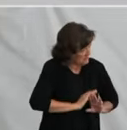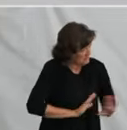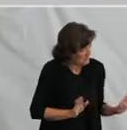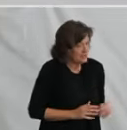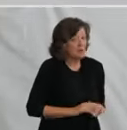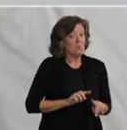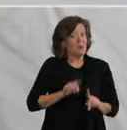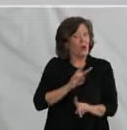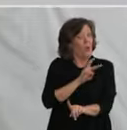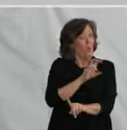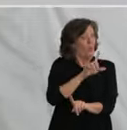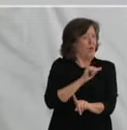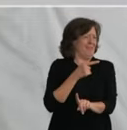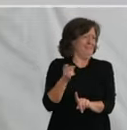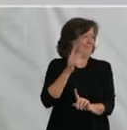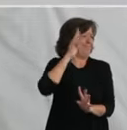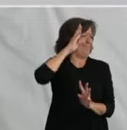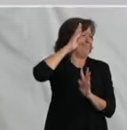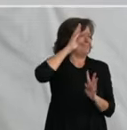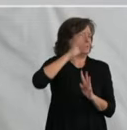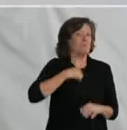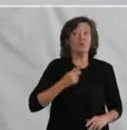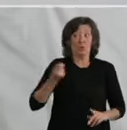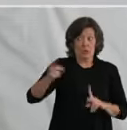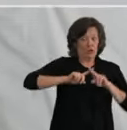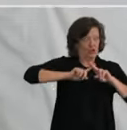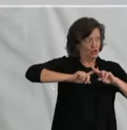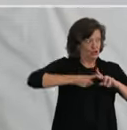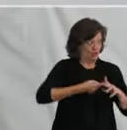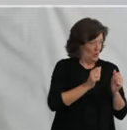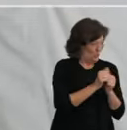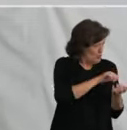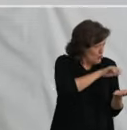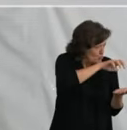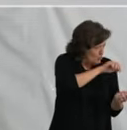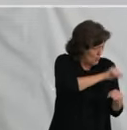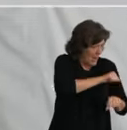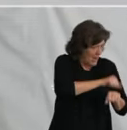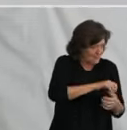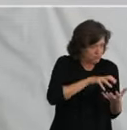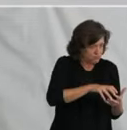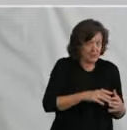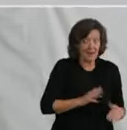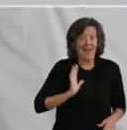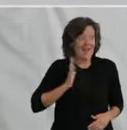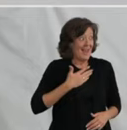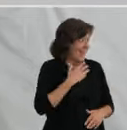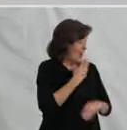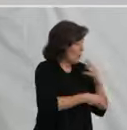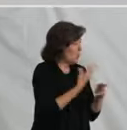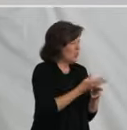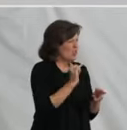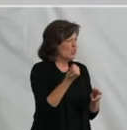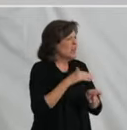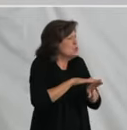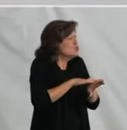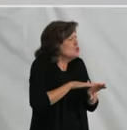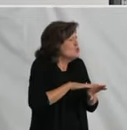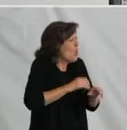fantasy world. And we saw him just as he started to come around with that giant rock, and our world went to slow motion. We were like,